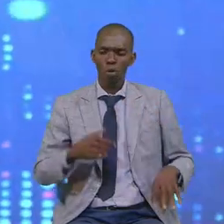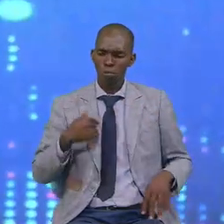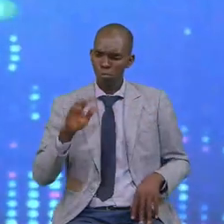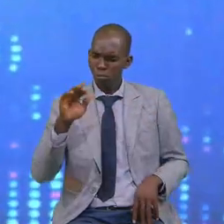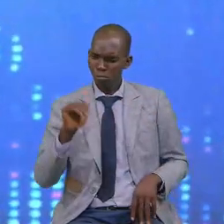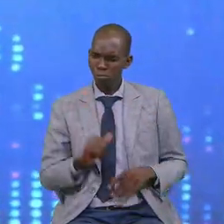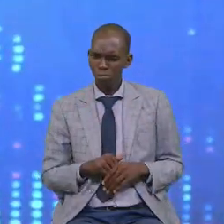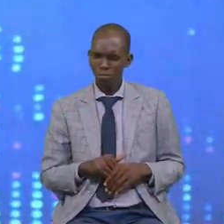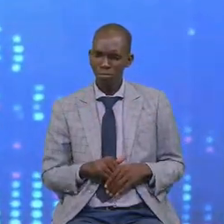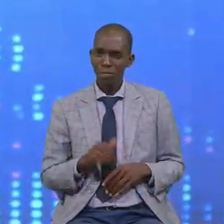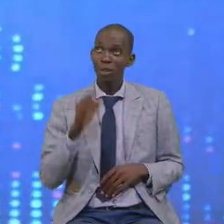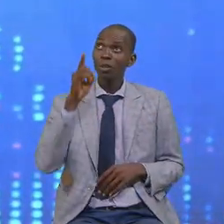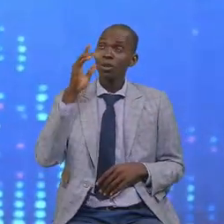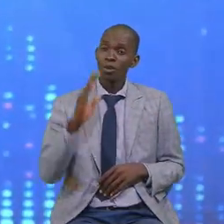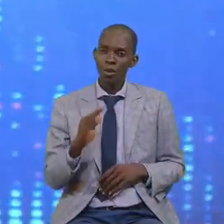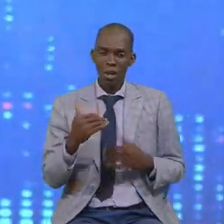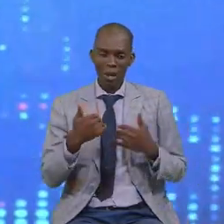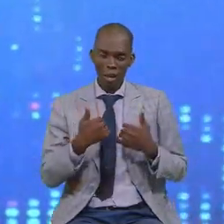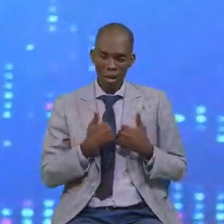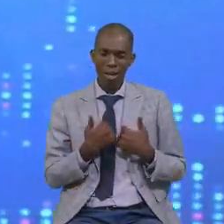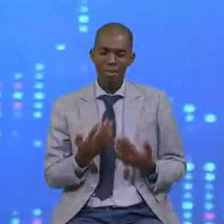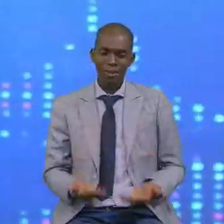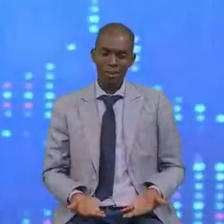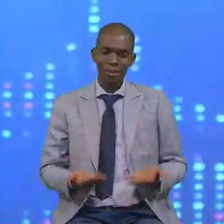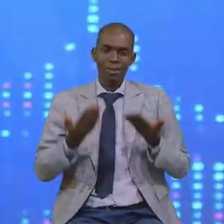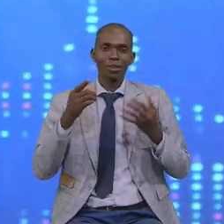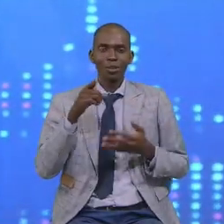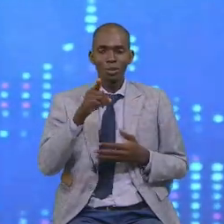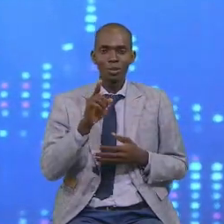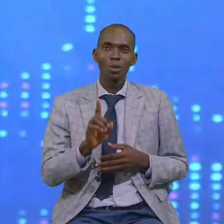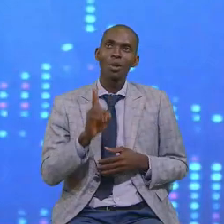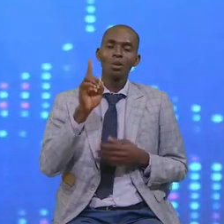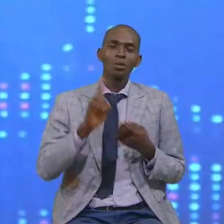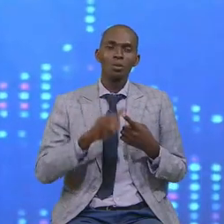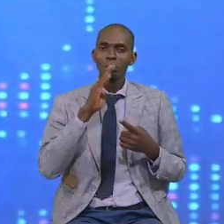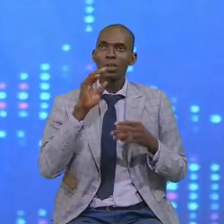God has raised you up, a teacher of the word.